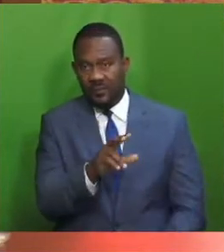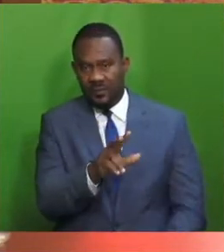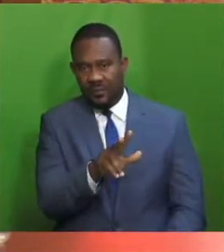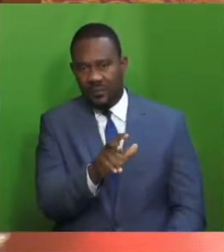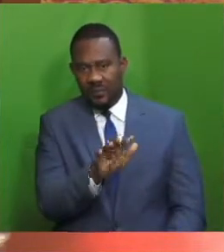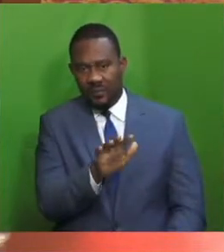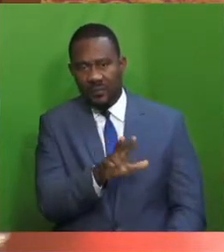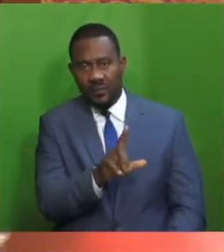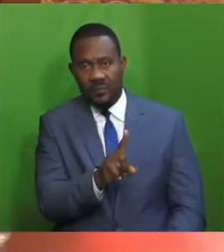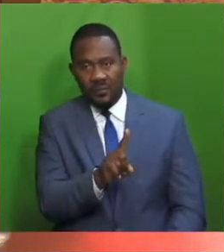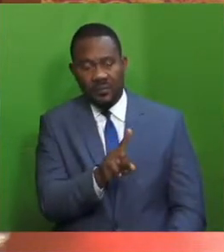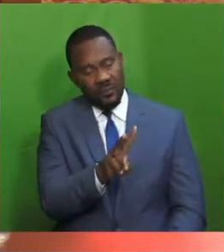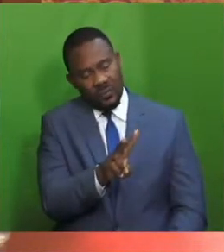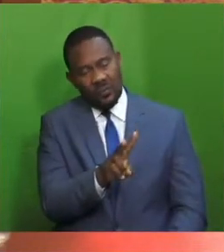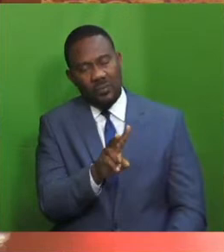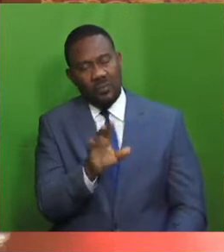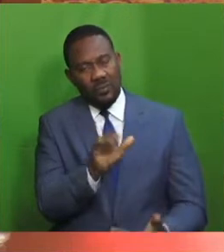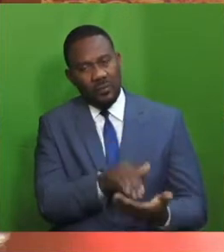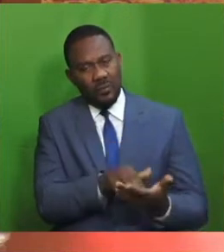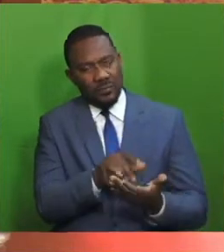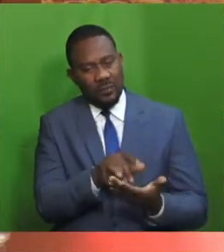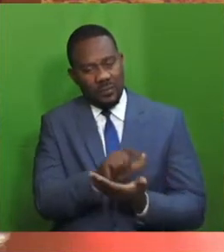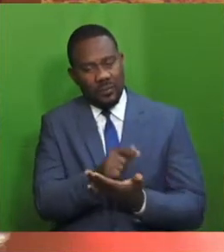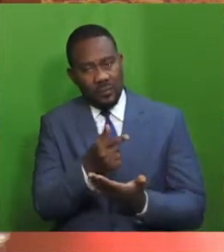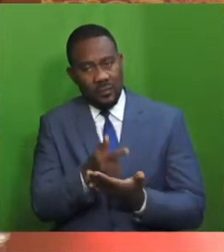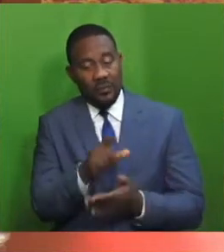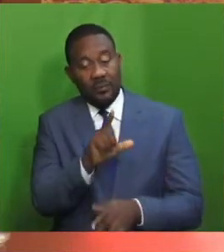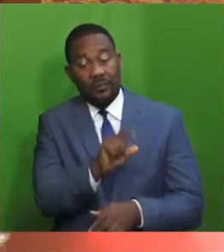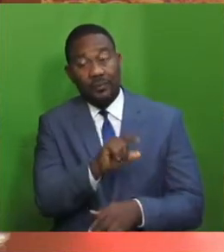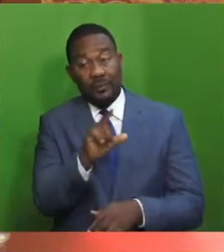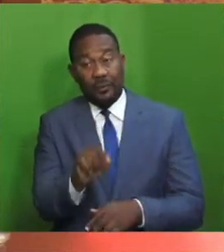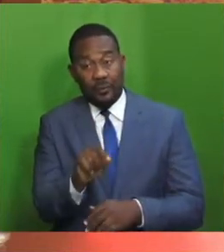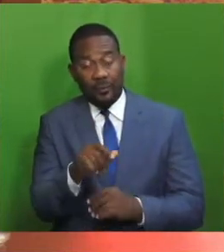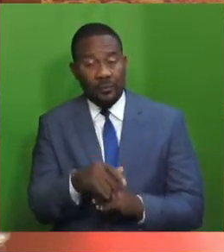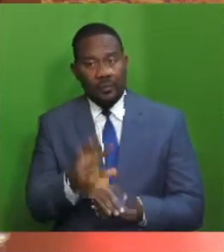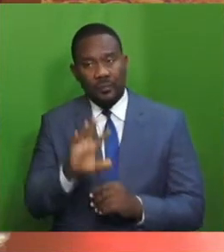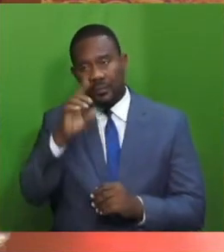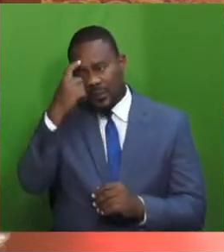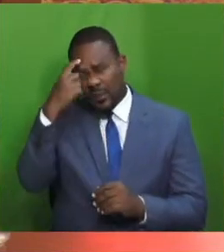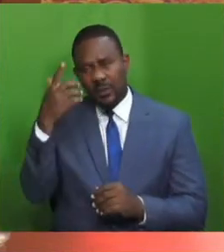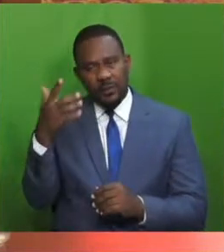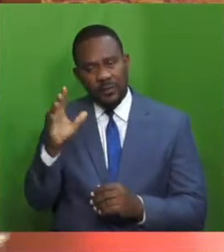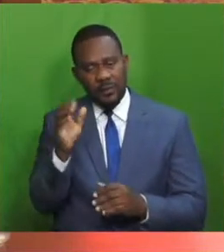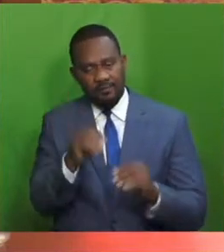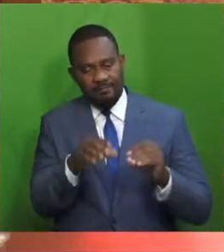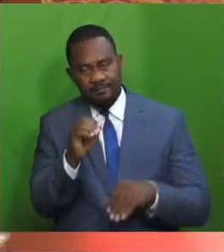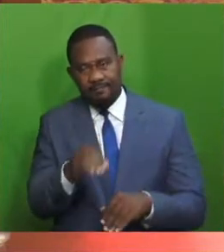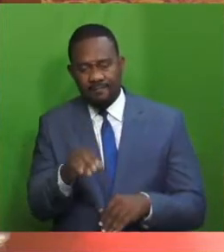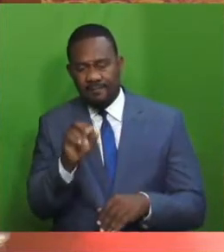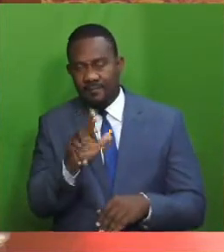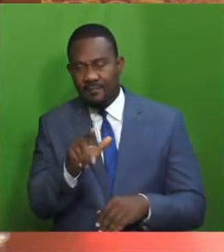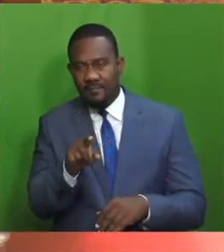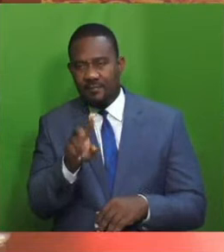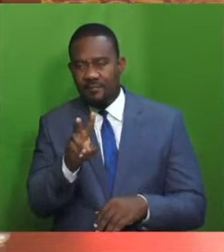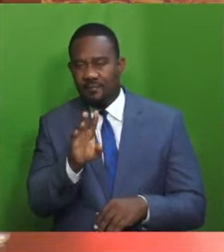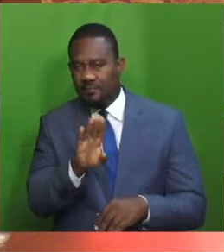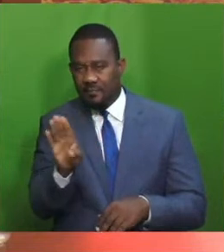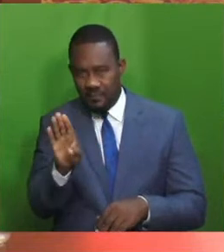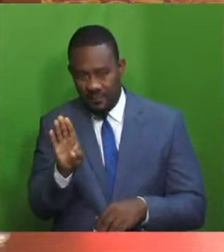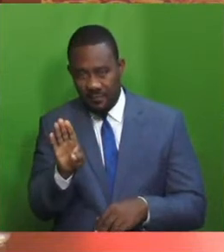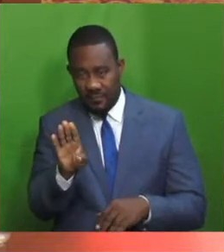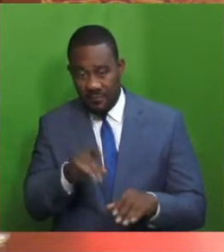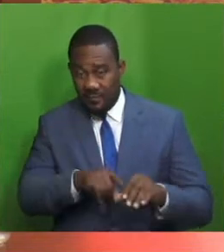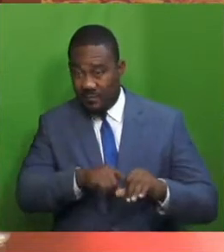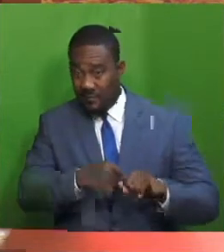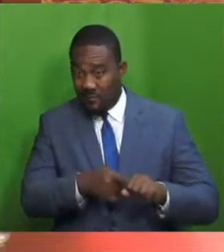362,000, graduated in 2020. Government invested 3.2 billion in implementing this,